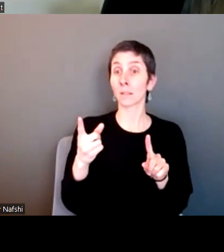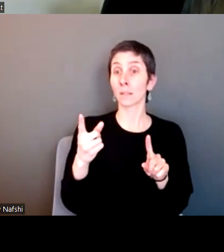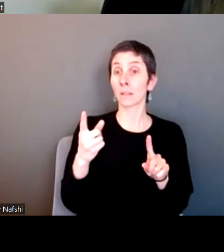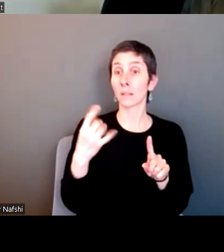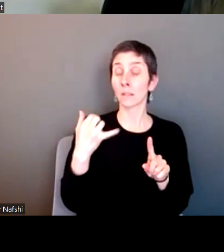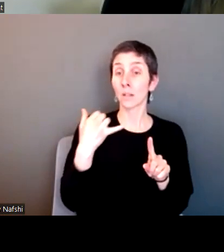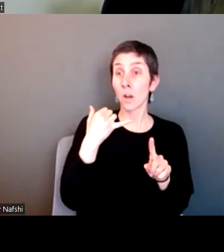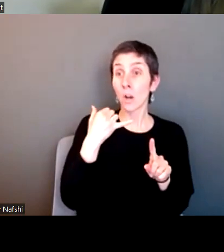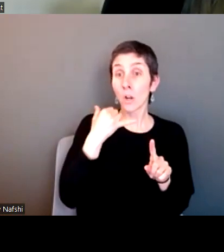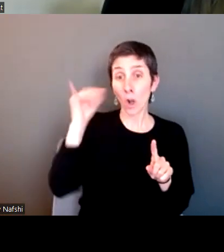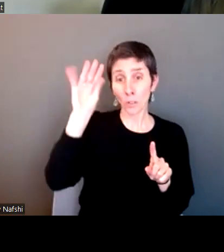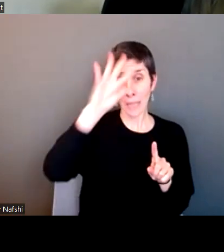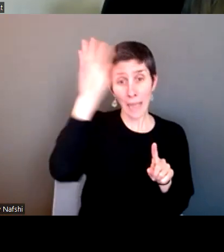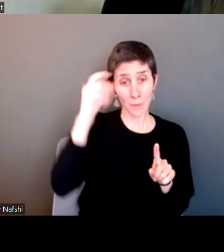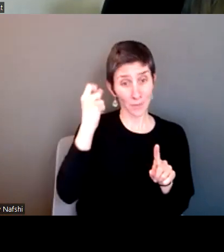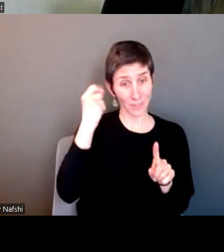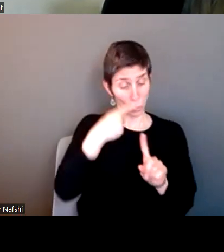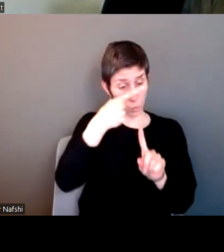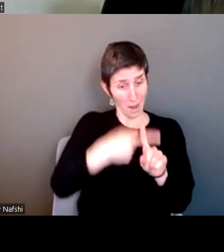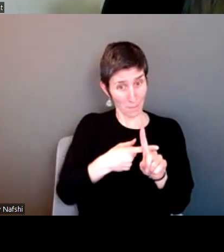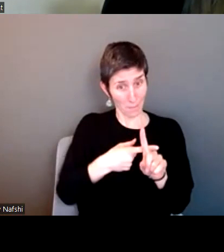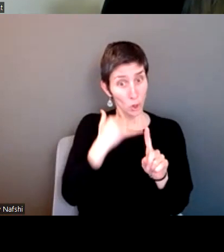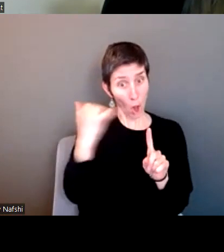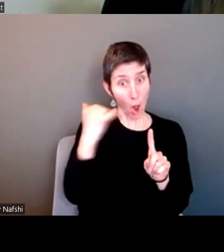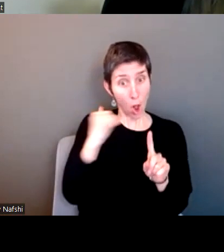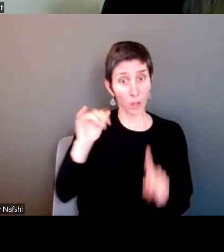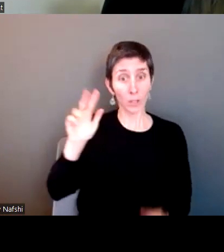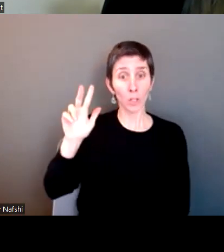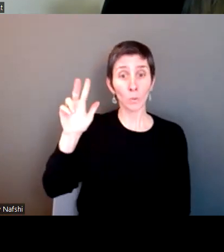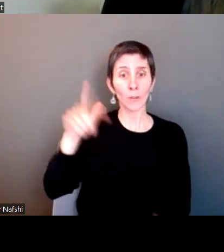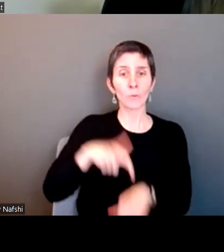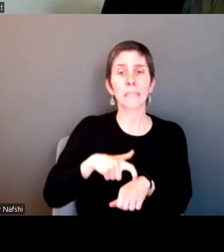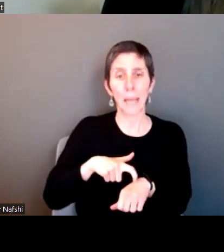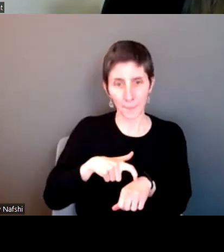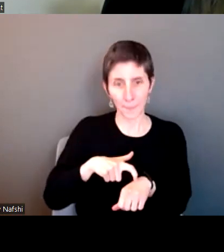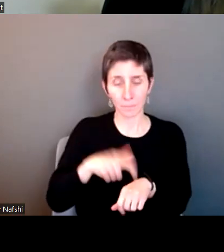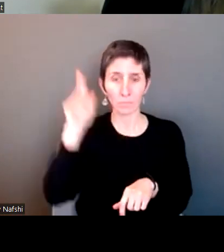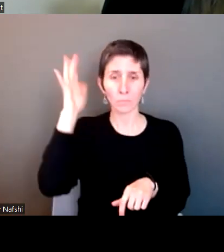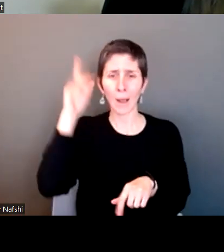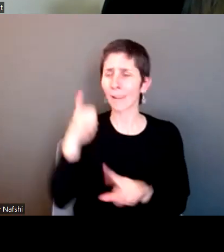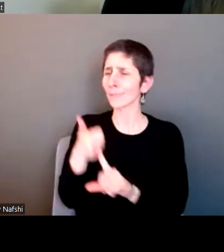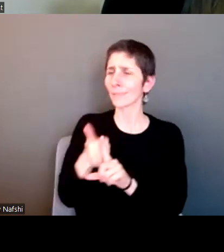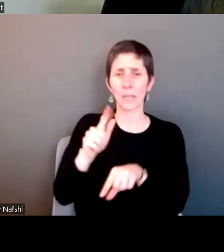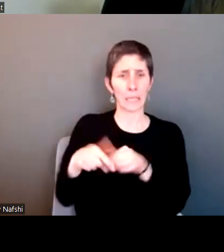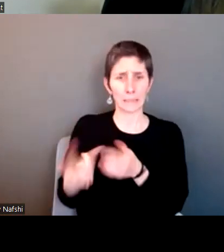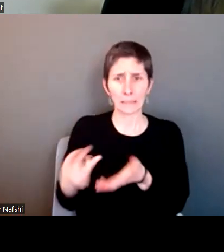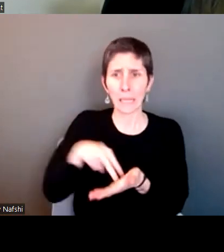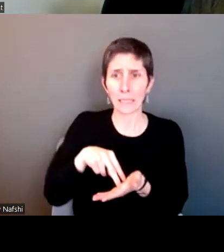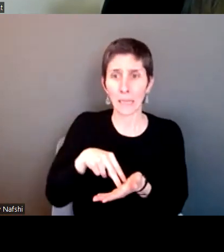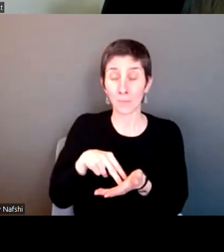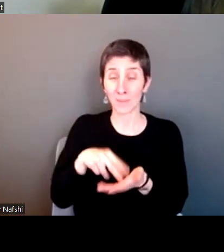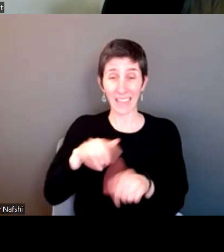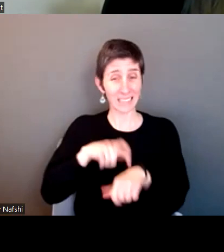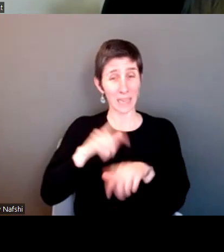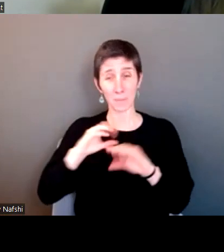over 23 times due to not being able to stand up. We took him, he didn't have a family doctor.